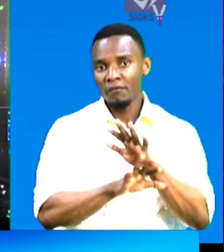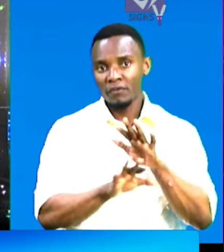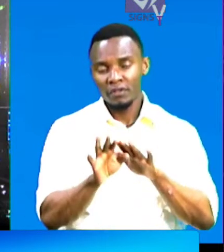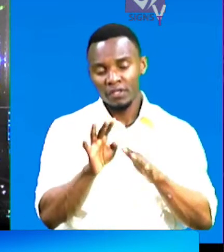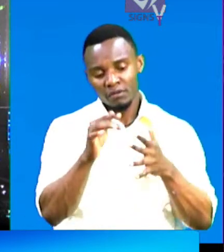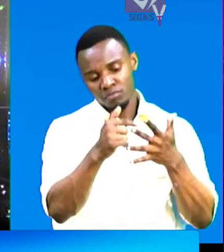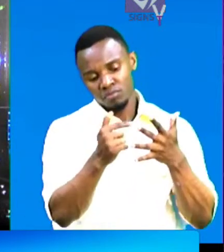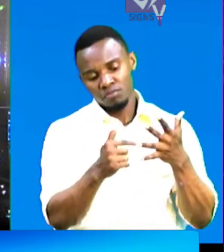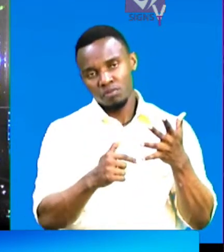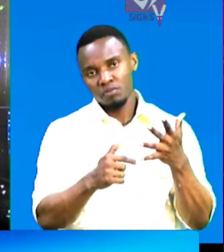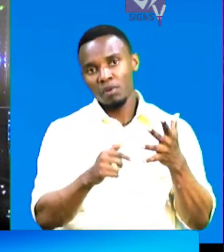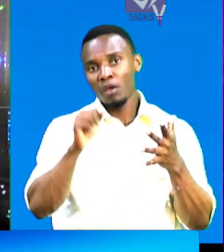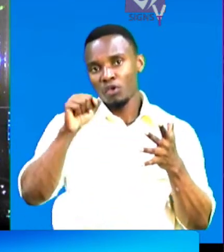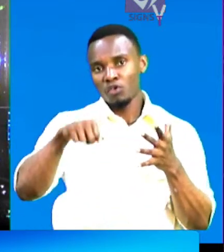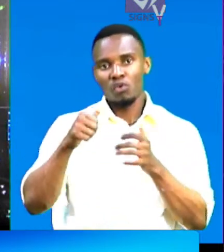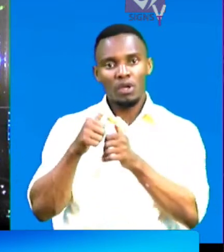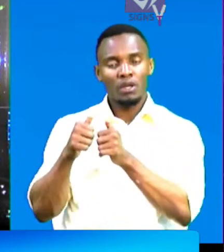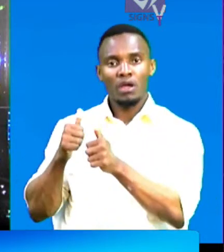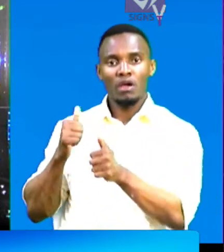you can avoid